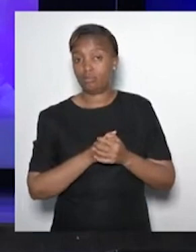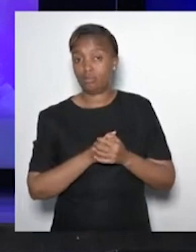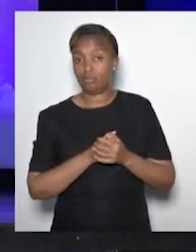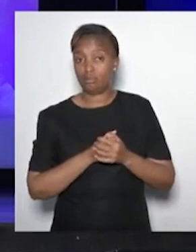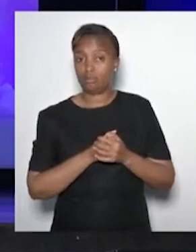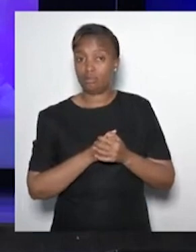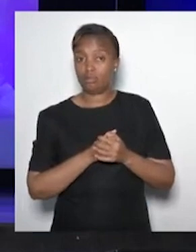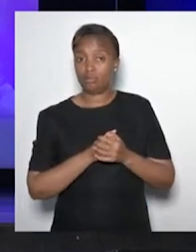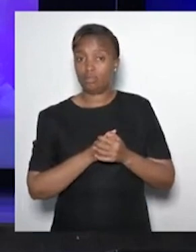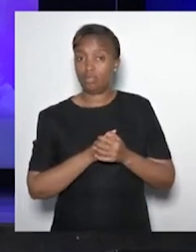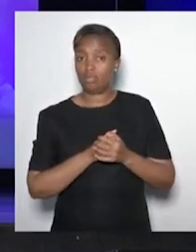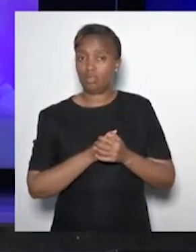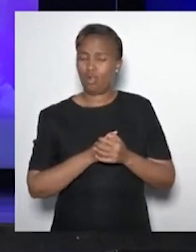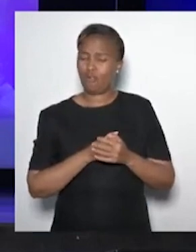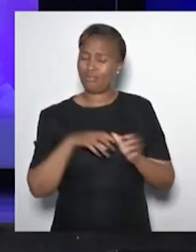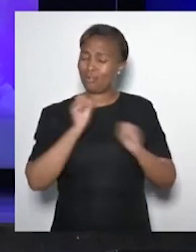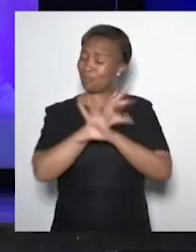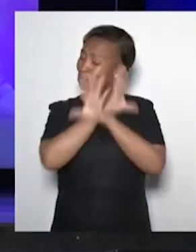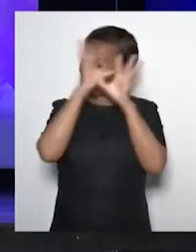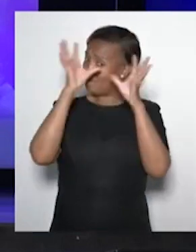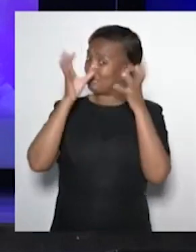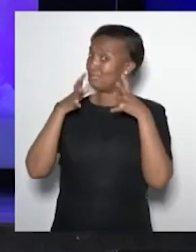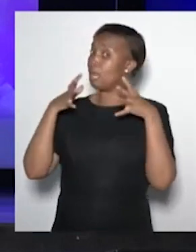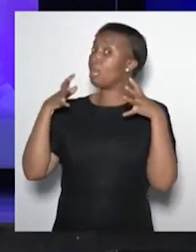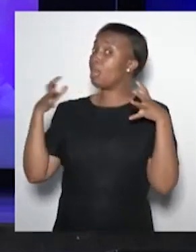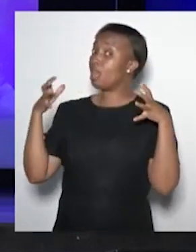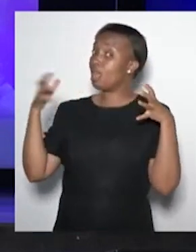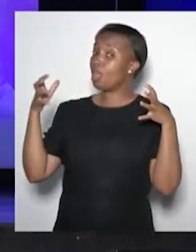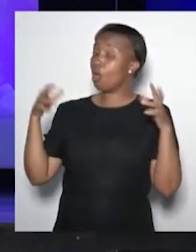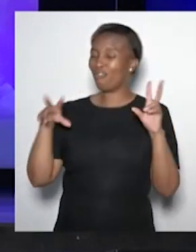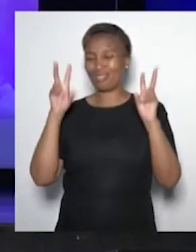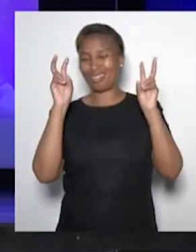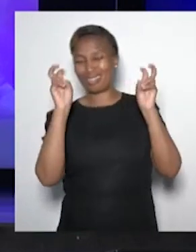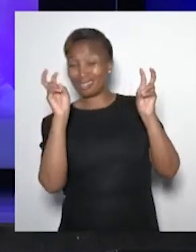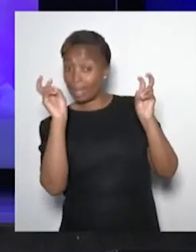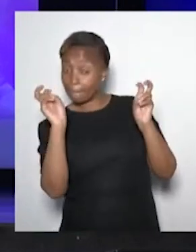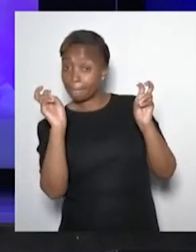of the awesomeness of the theme